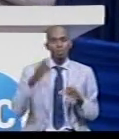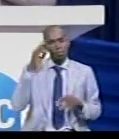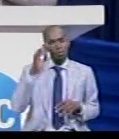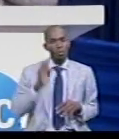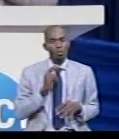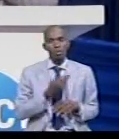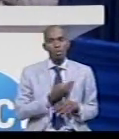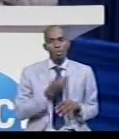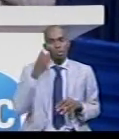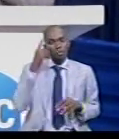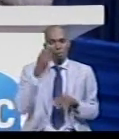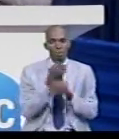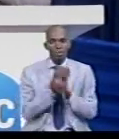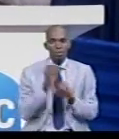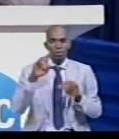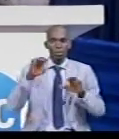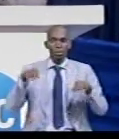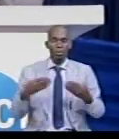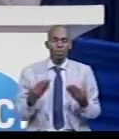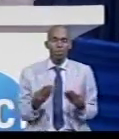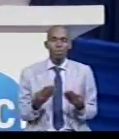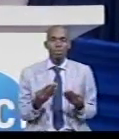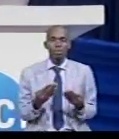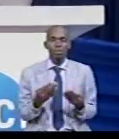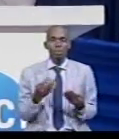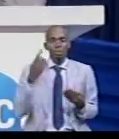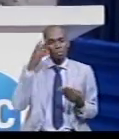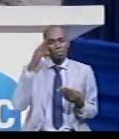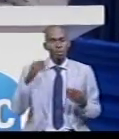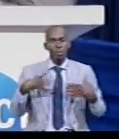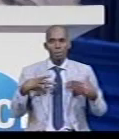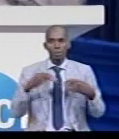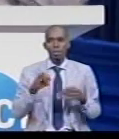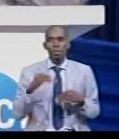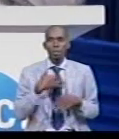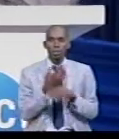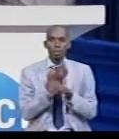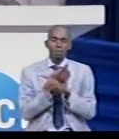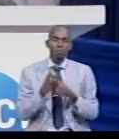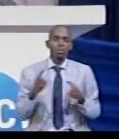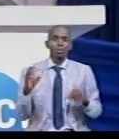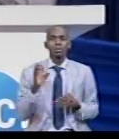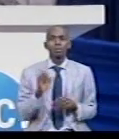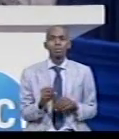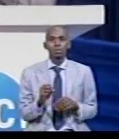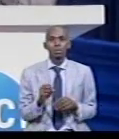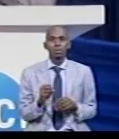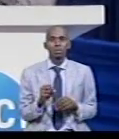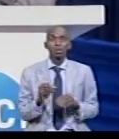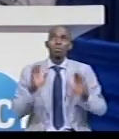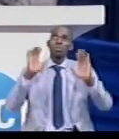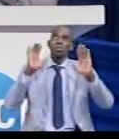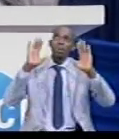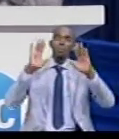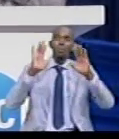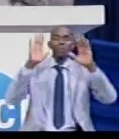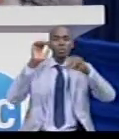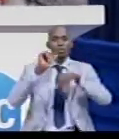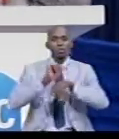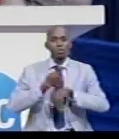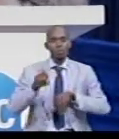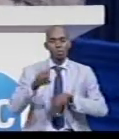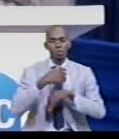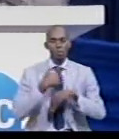he has granted, the healings and deliverances, wonderful miracles we have